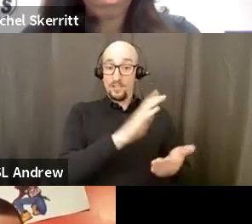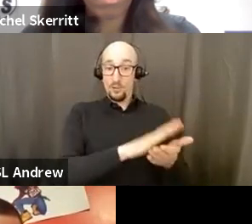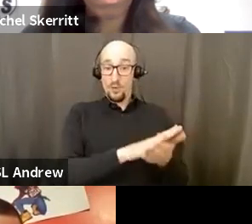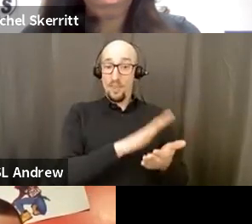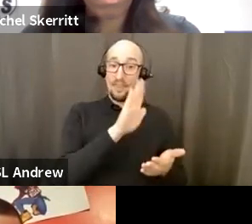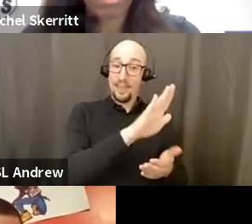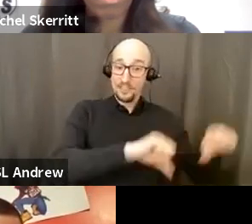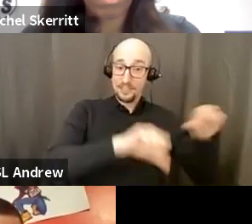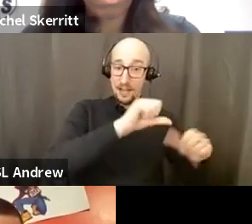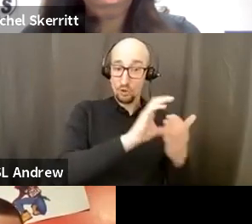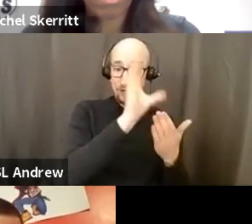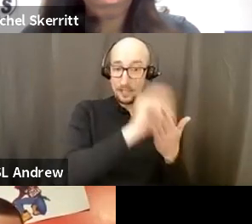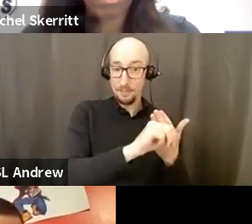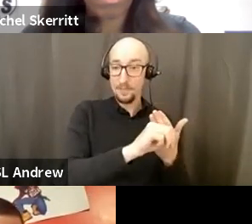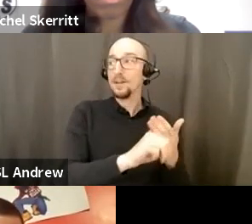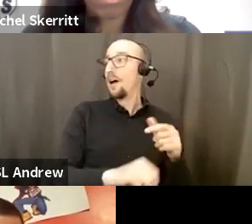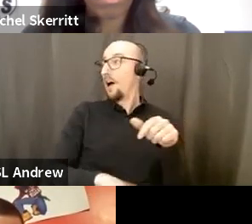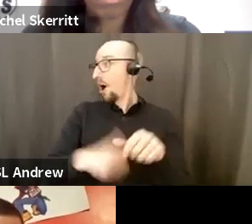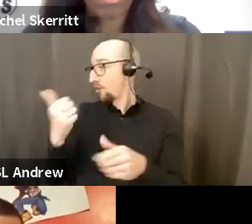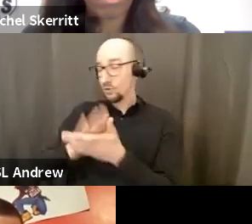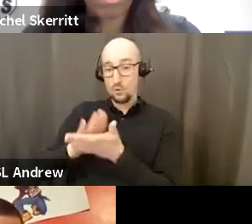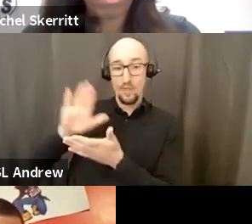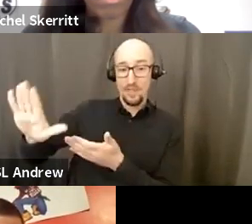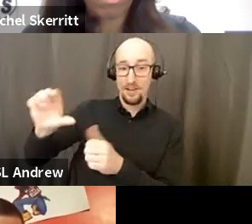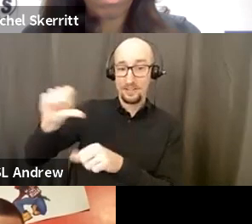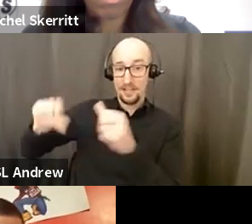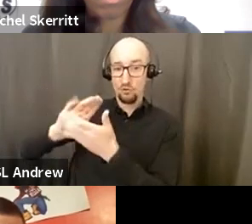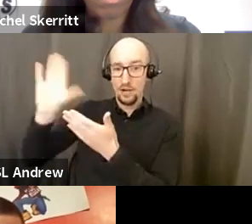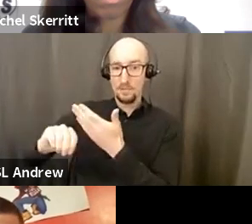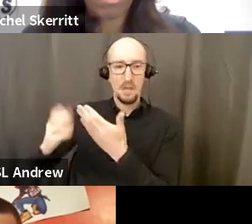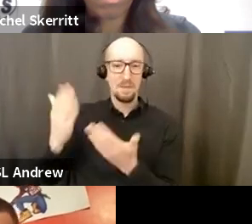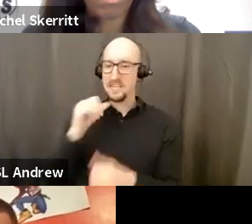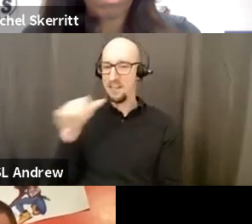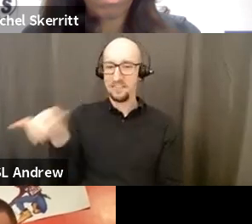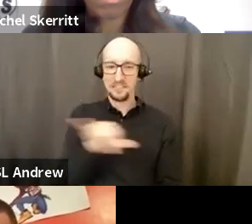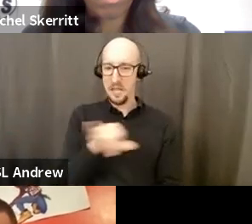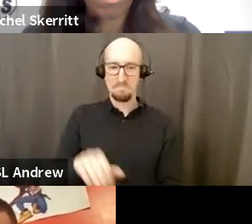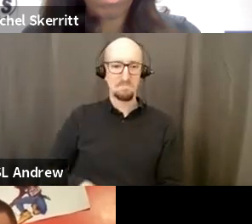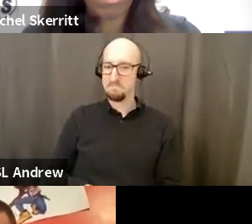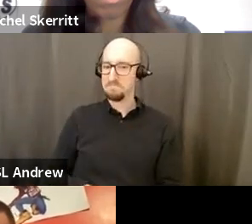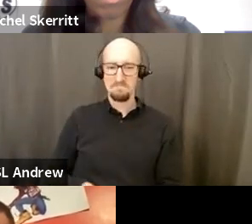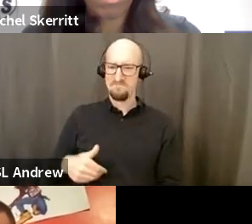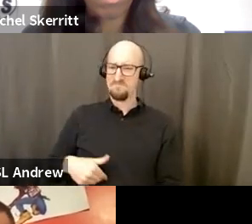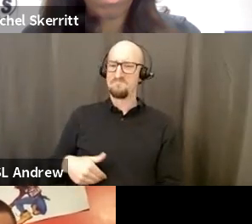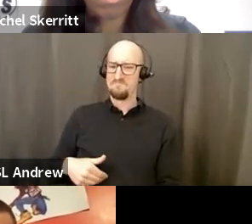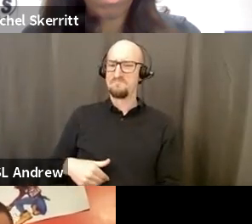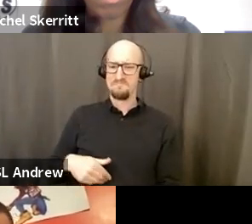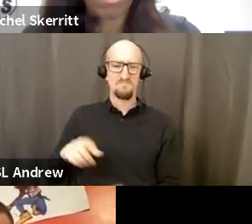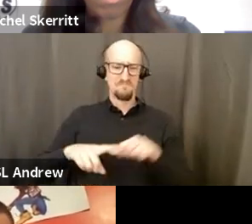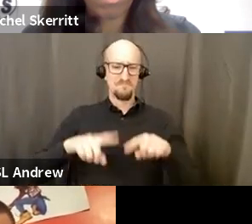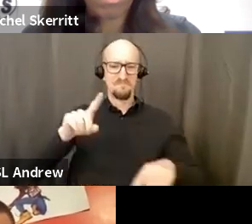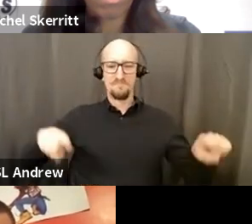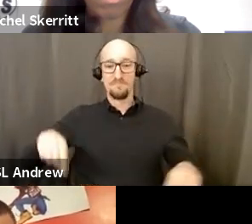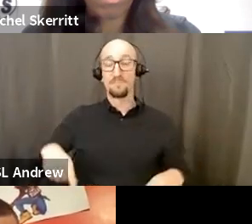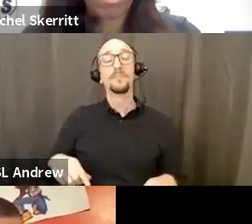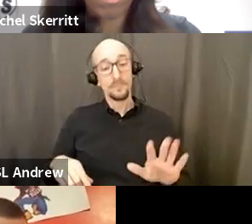not consistent with perhaps in another. And yet the work of this task force is not to solve that